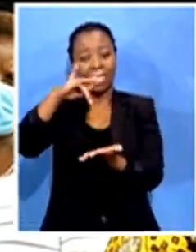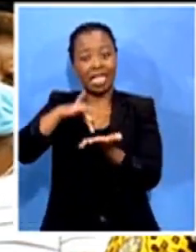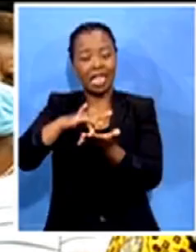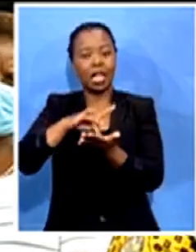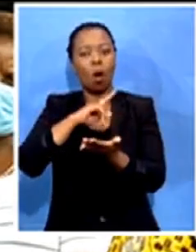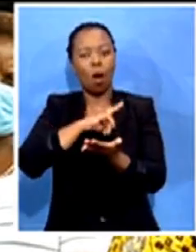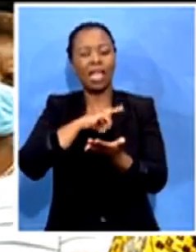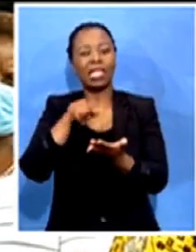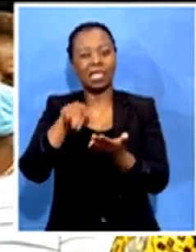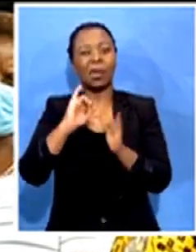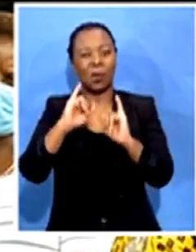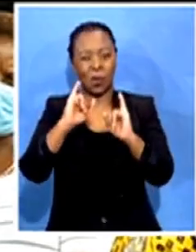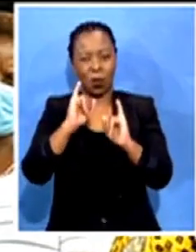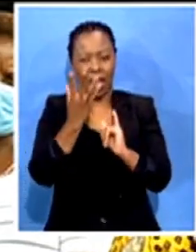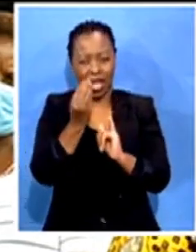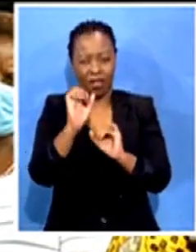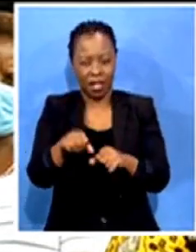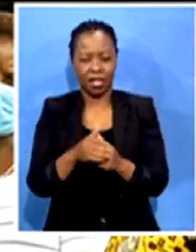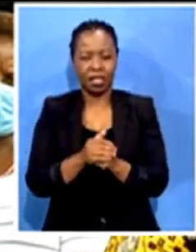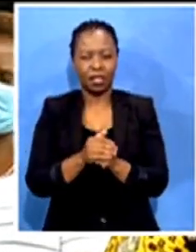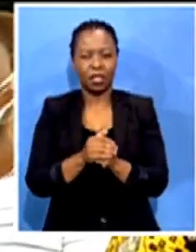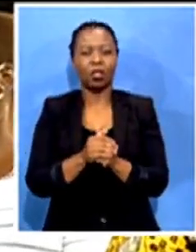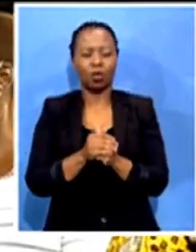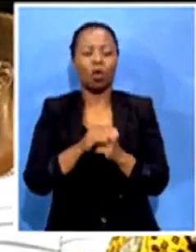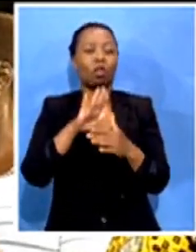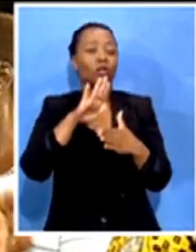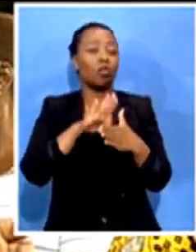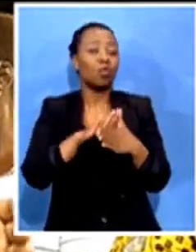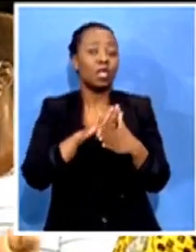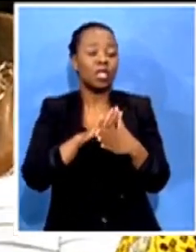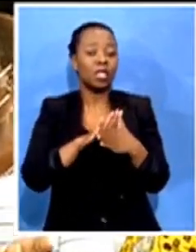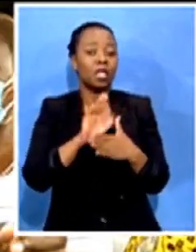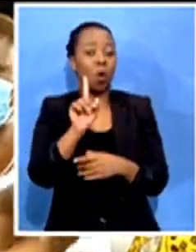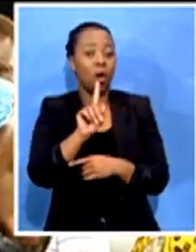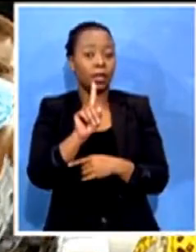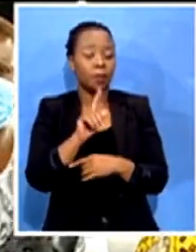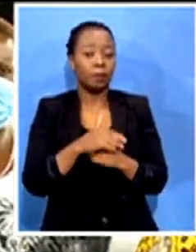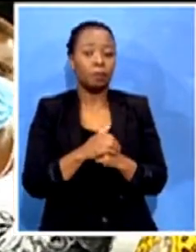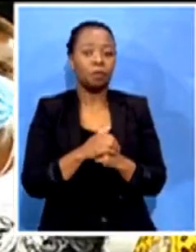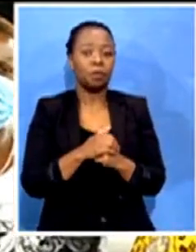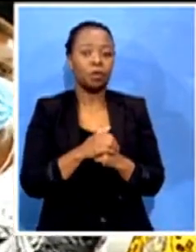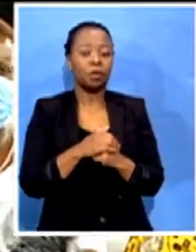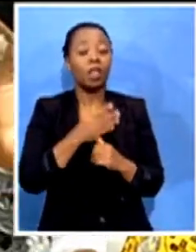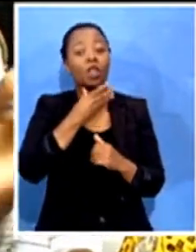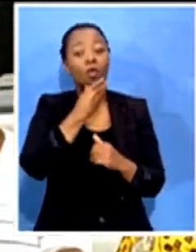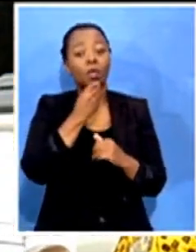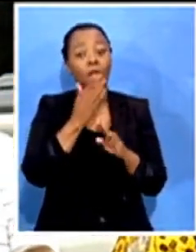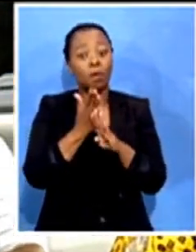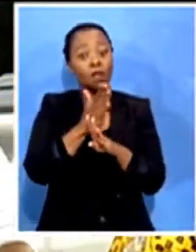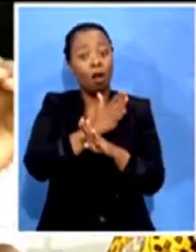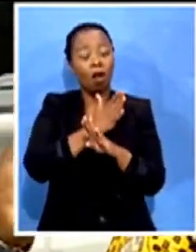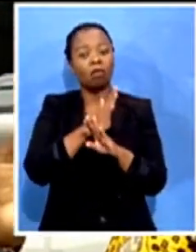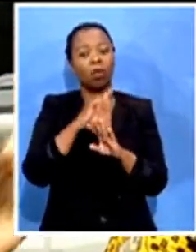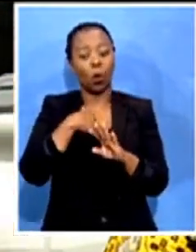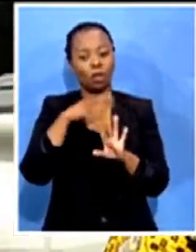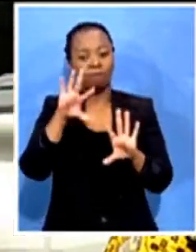One of the reasons when we were doing the analysis before Christmas, we saw we had of the young people,